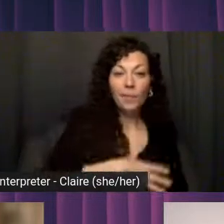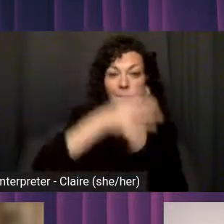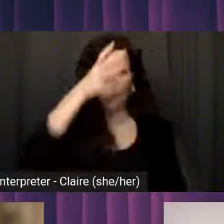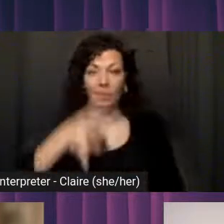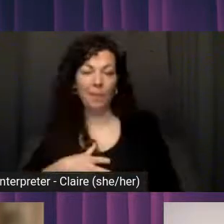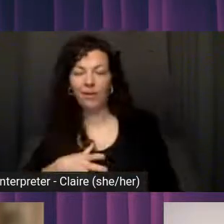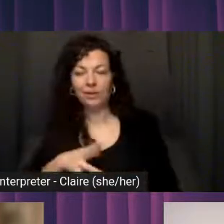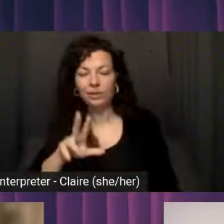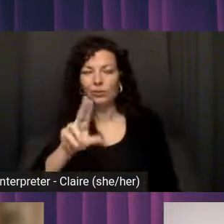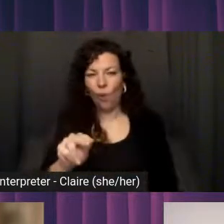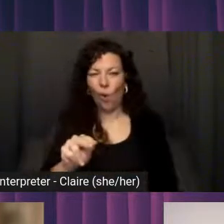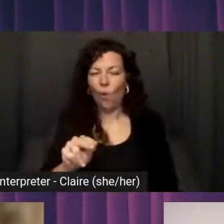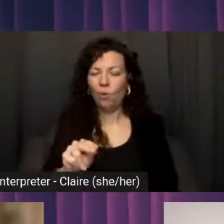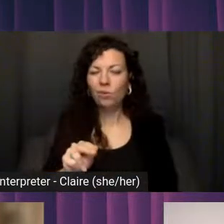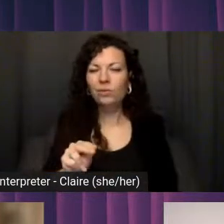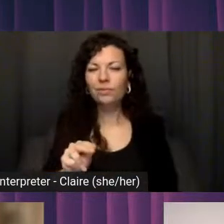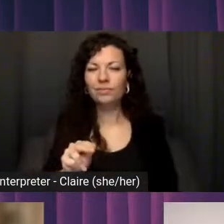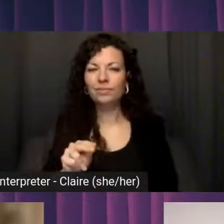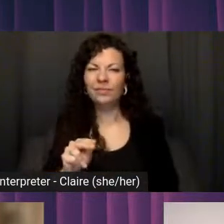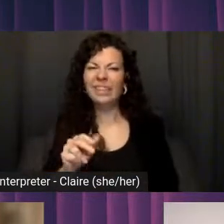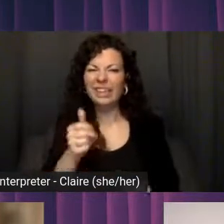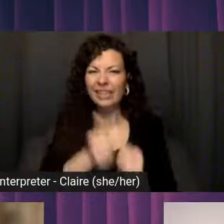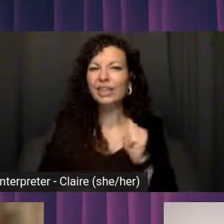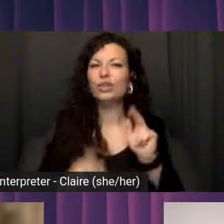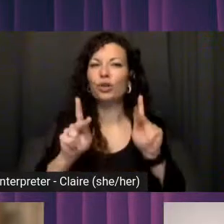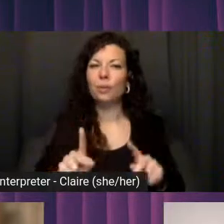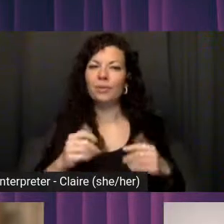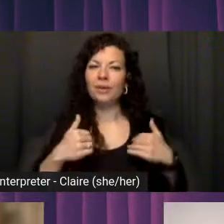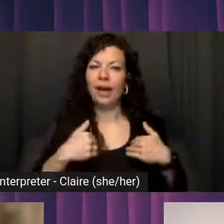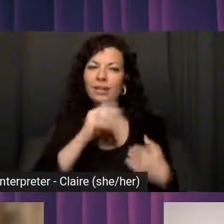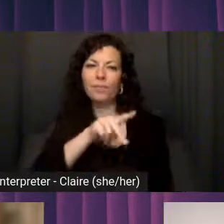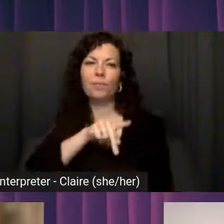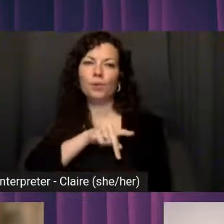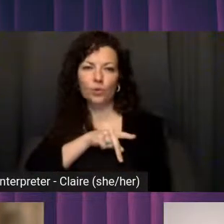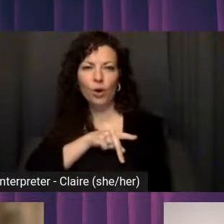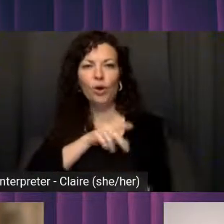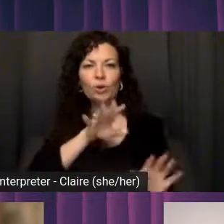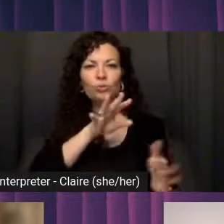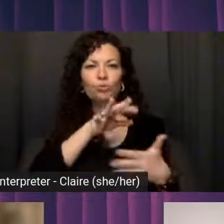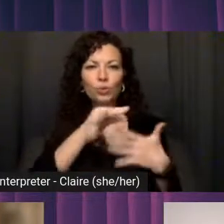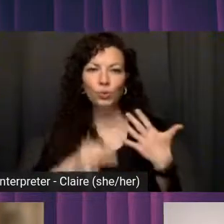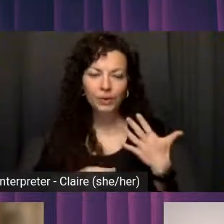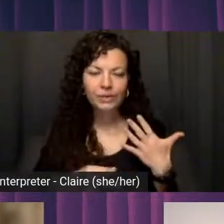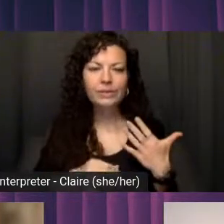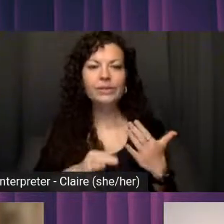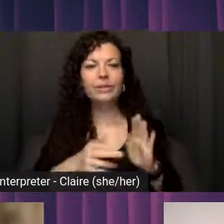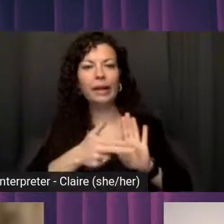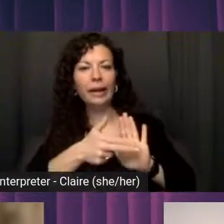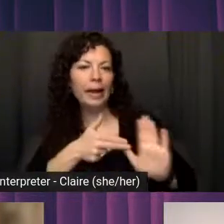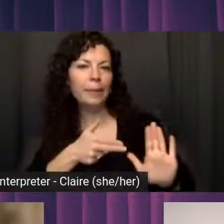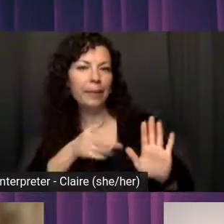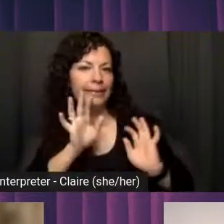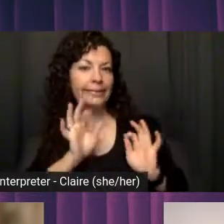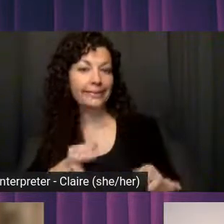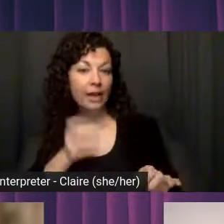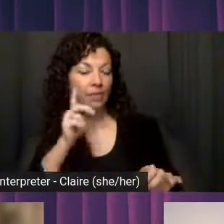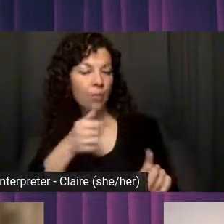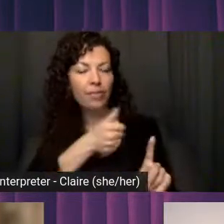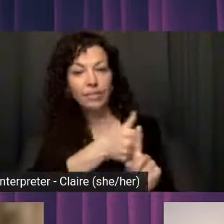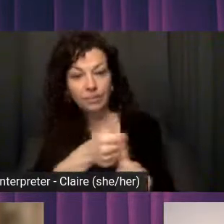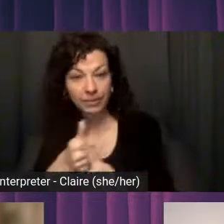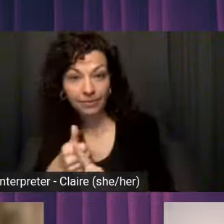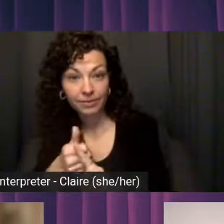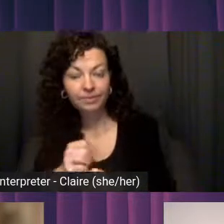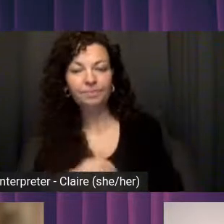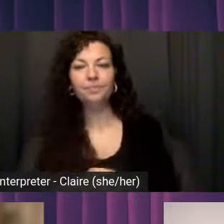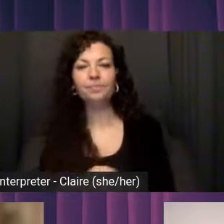terms to describe their identity, and it's very personal to them. And then just as another, I want Renée to also